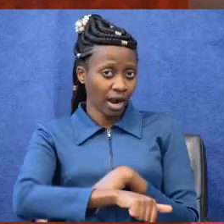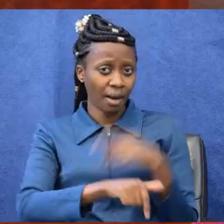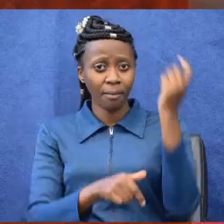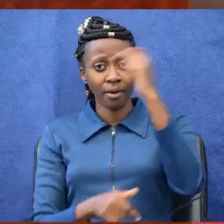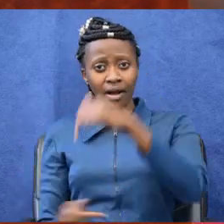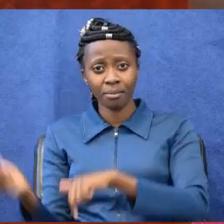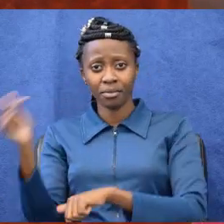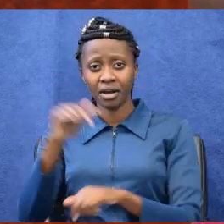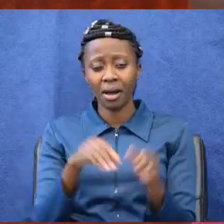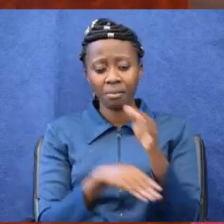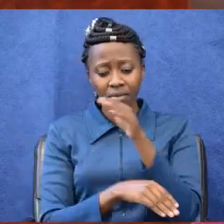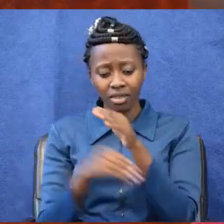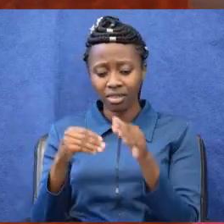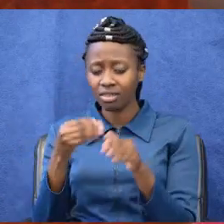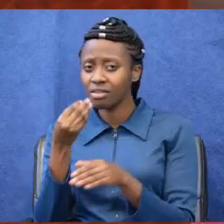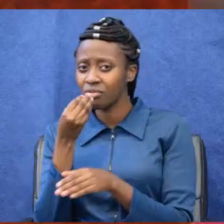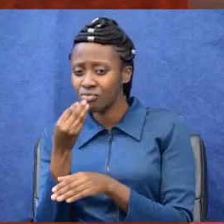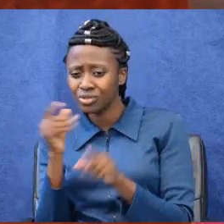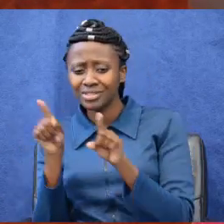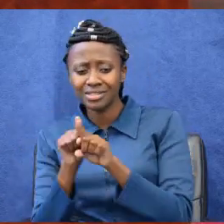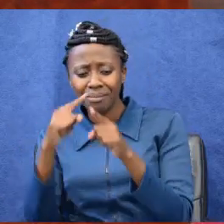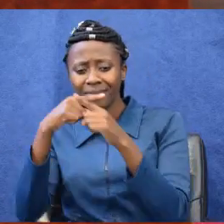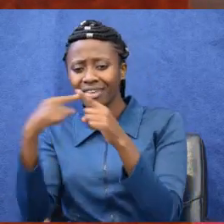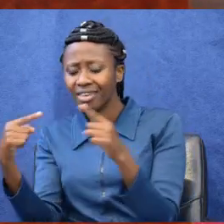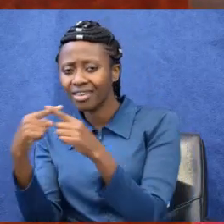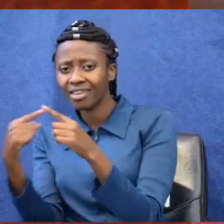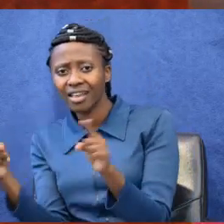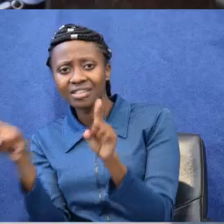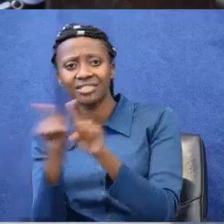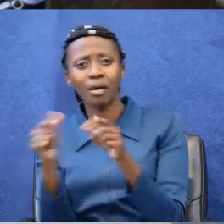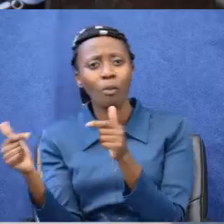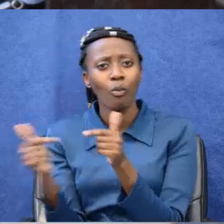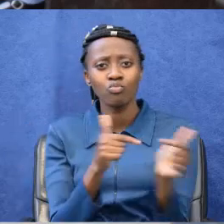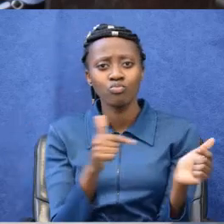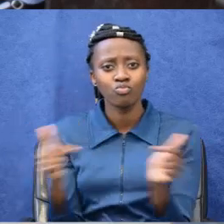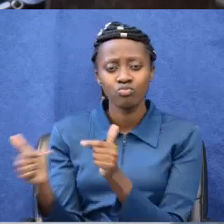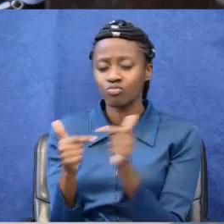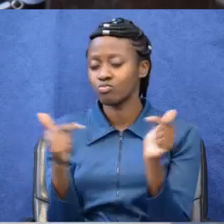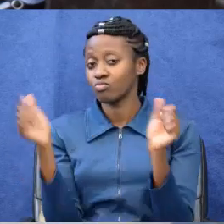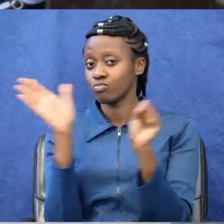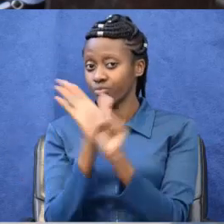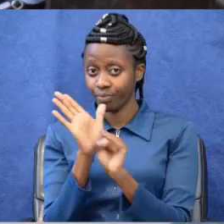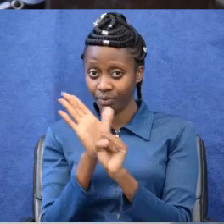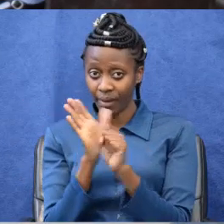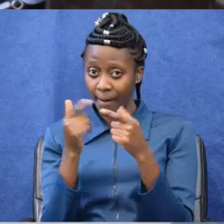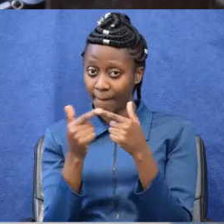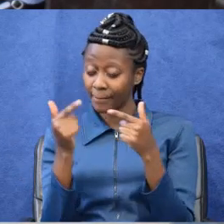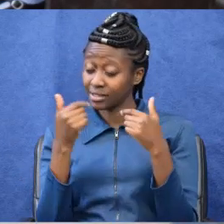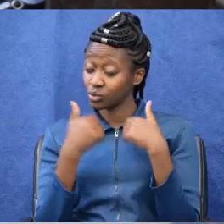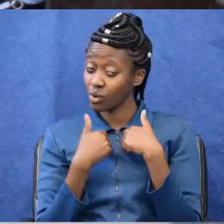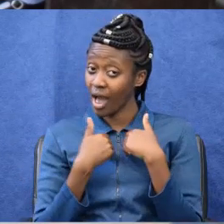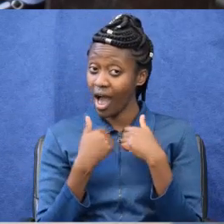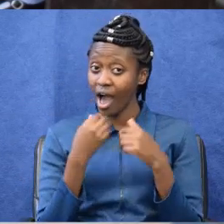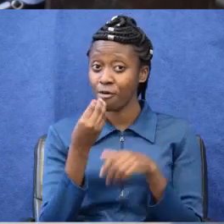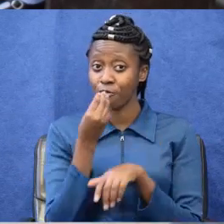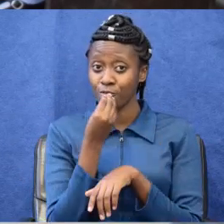their food, they were beating them, they were killing them, they were waging wars. And so, for them to have food, you had to do it